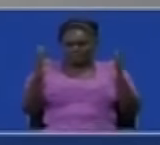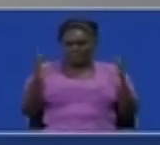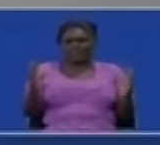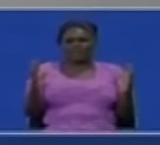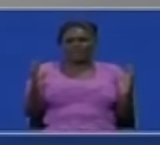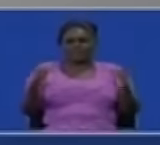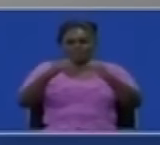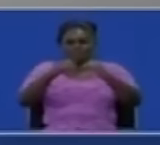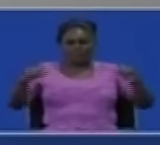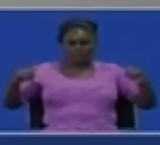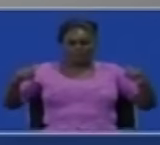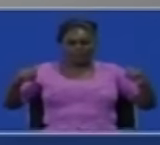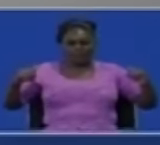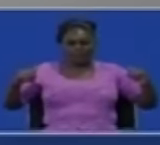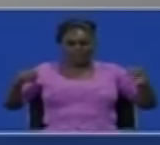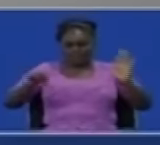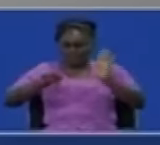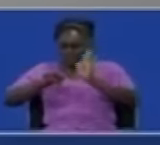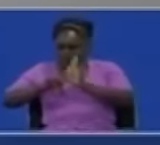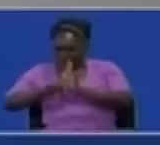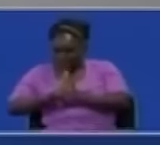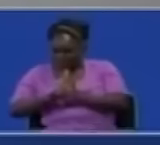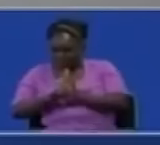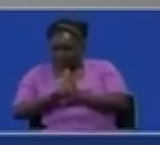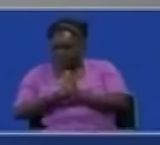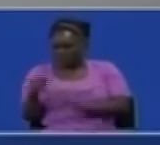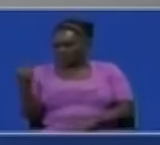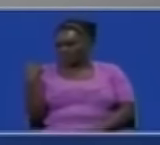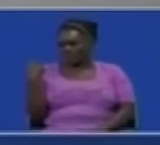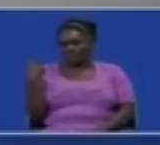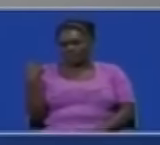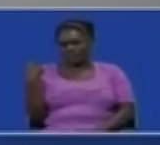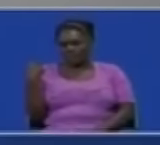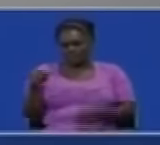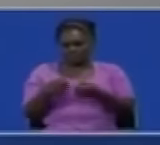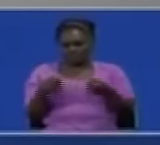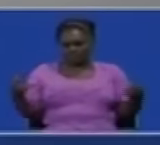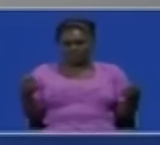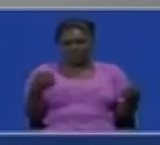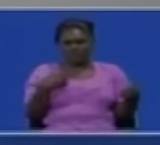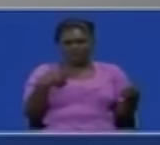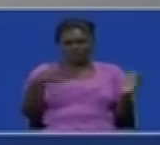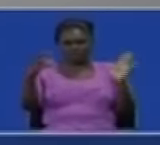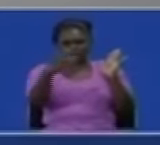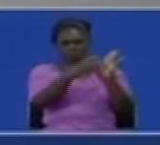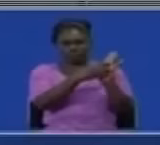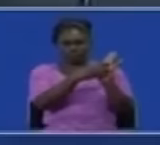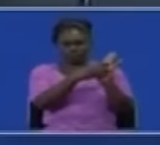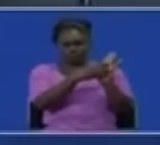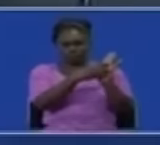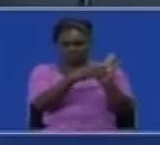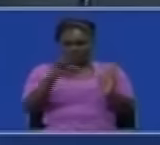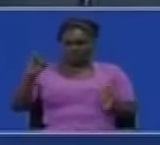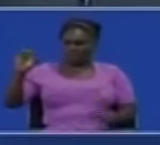by a very wide mark. Right. For instance, yesterday in the papers, there was an advertisement put out there